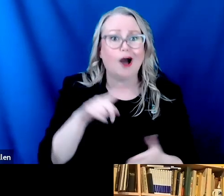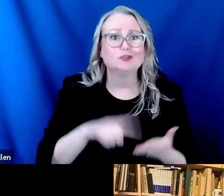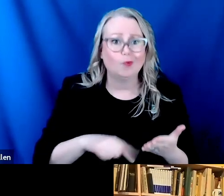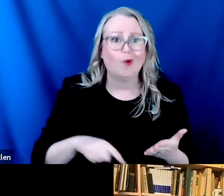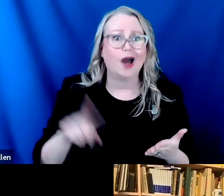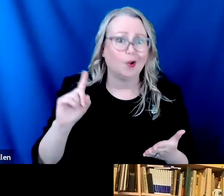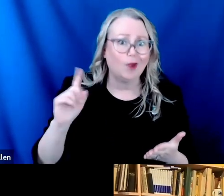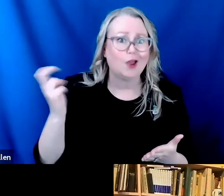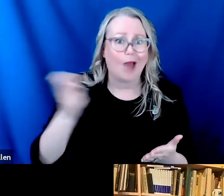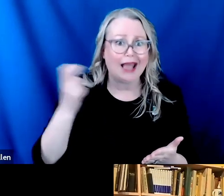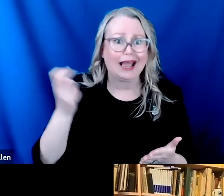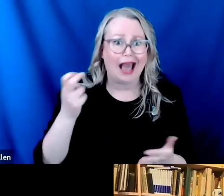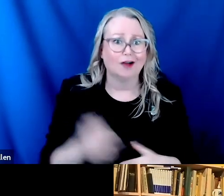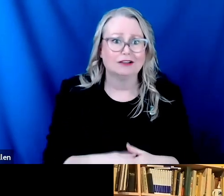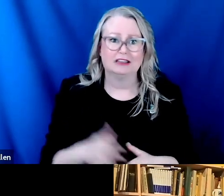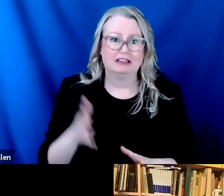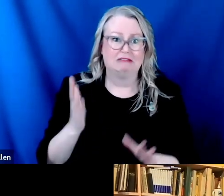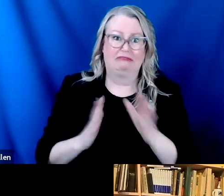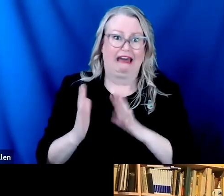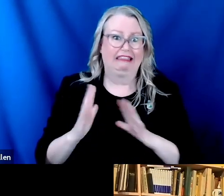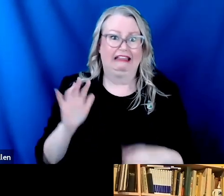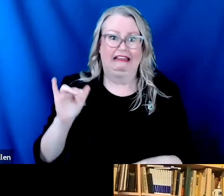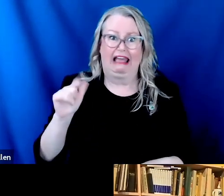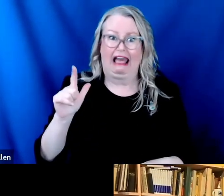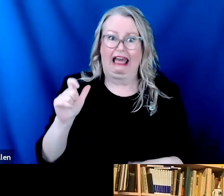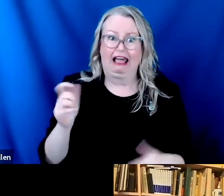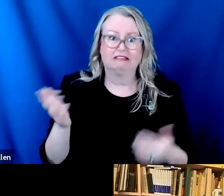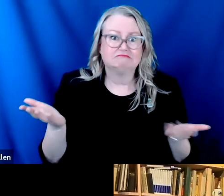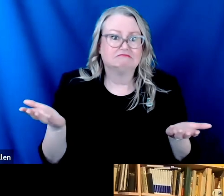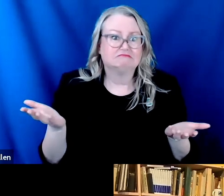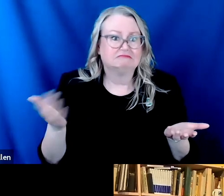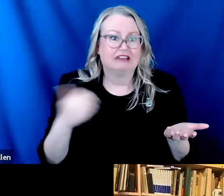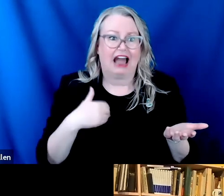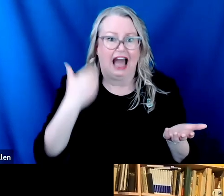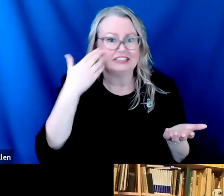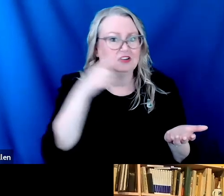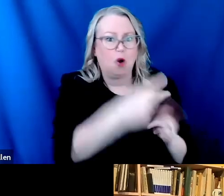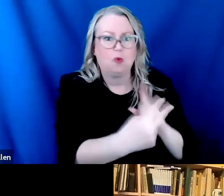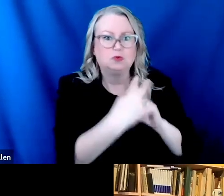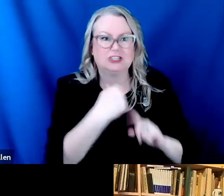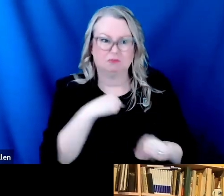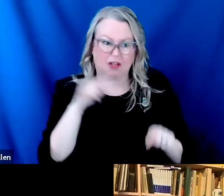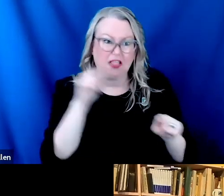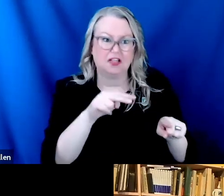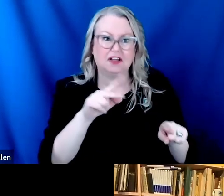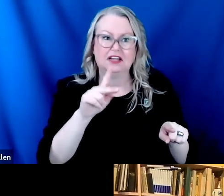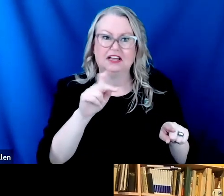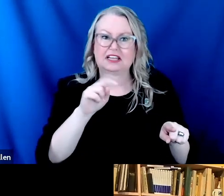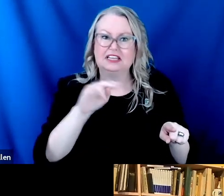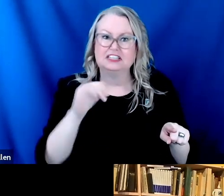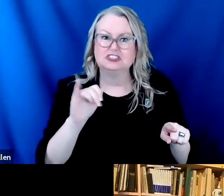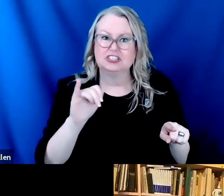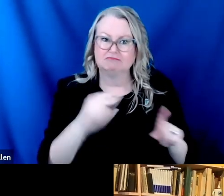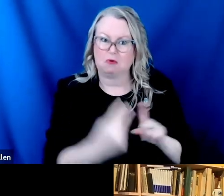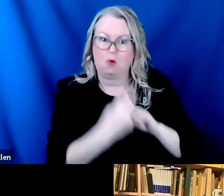me in those first years at Yale, but he was studying me and adopting me, I guess,